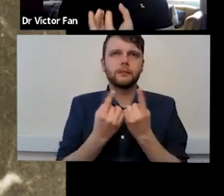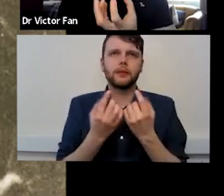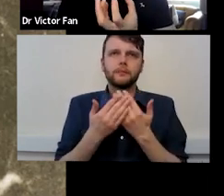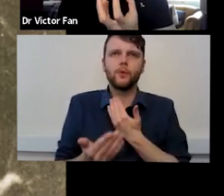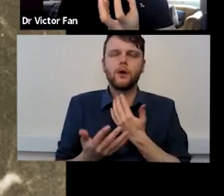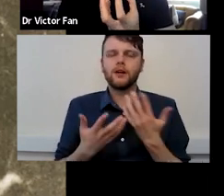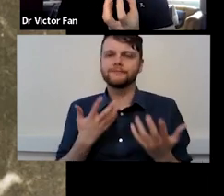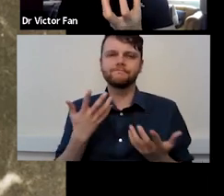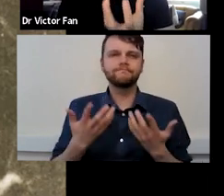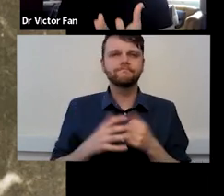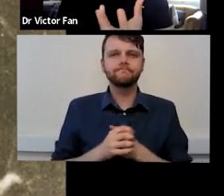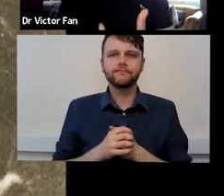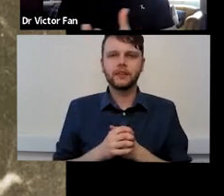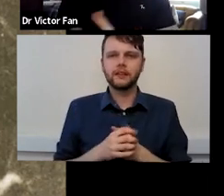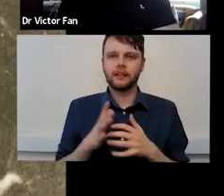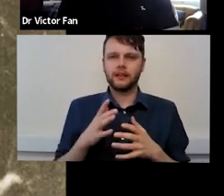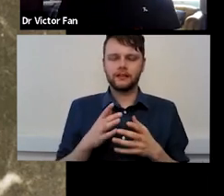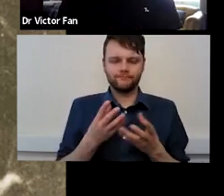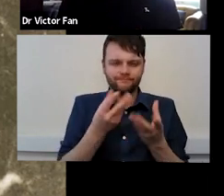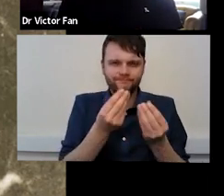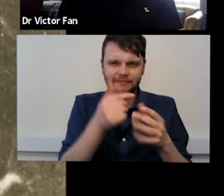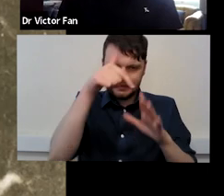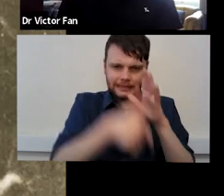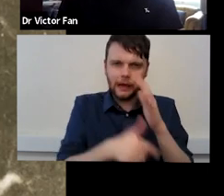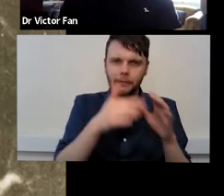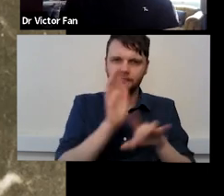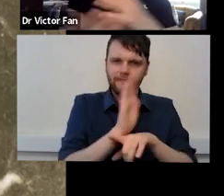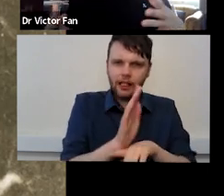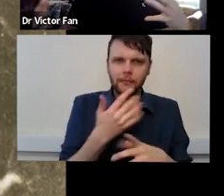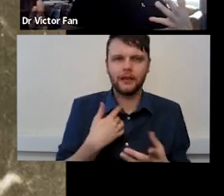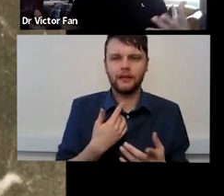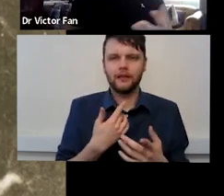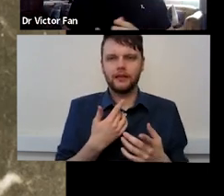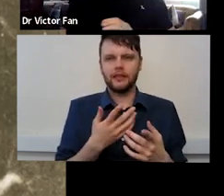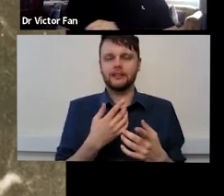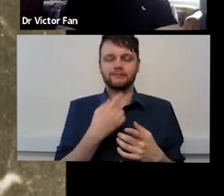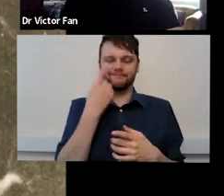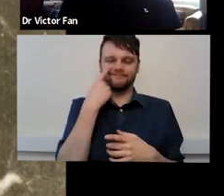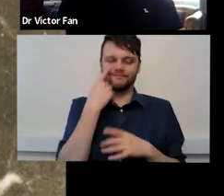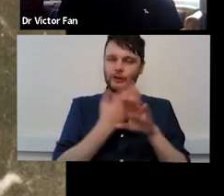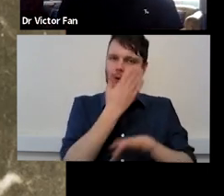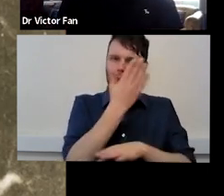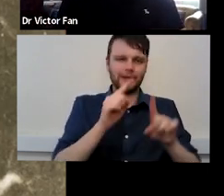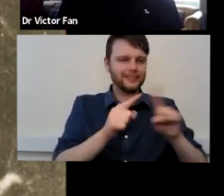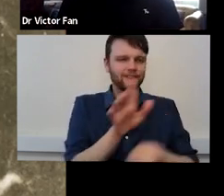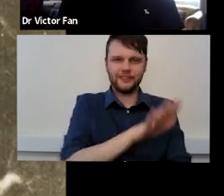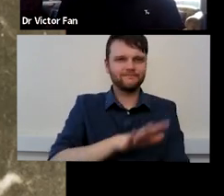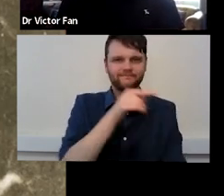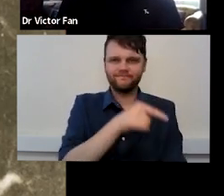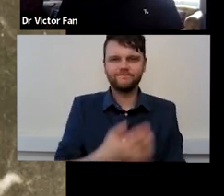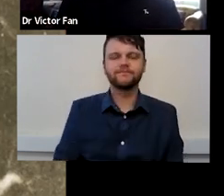of effective substance, you would try to seek employment somewhere. And so